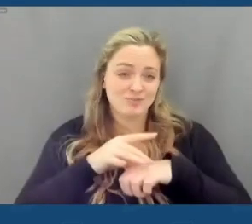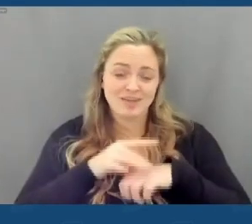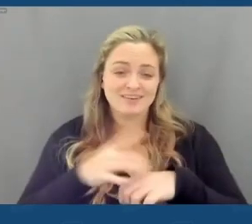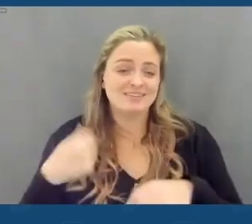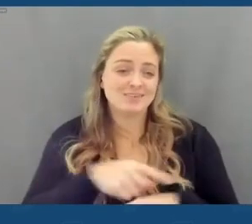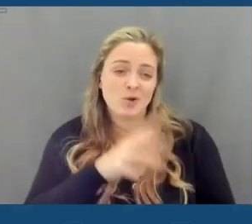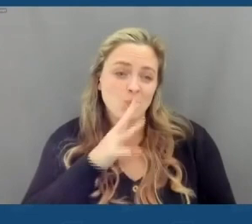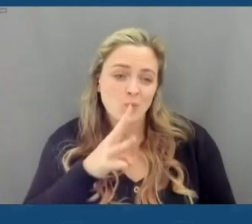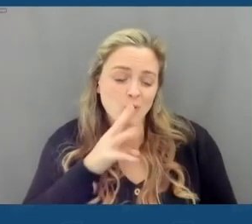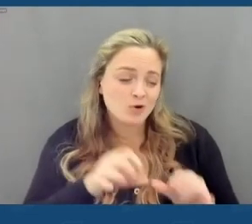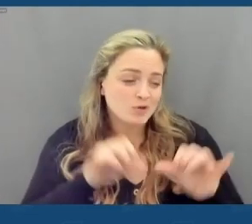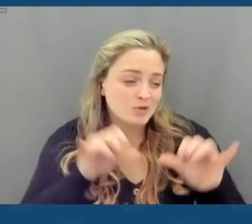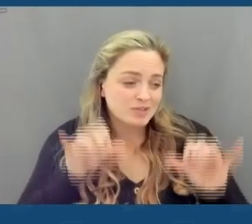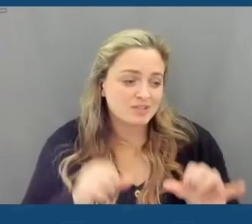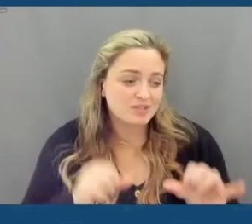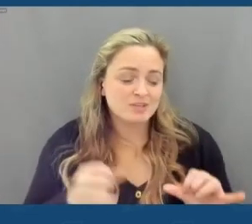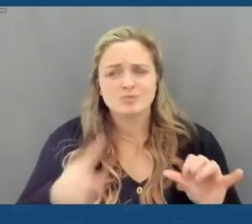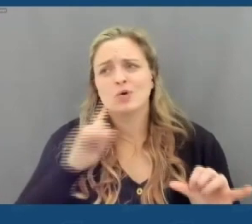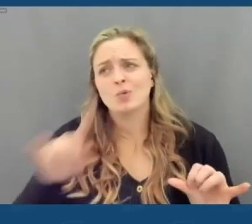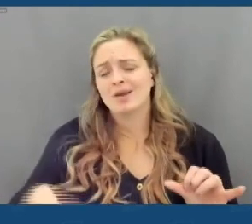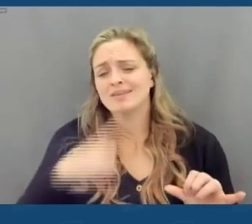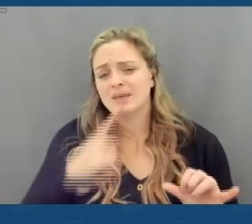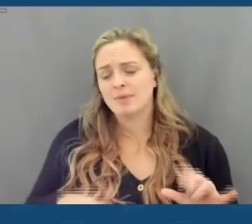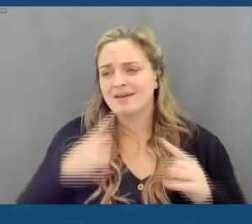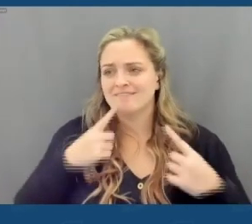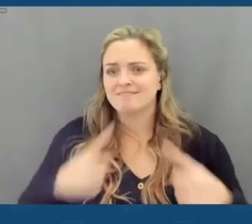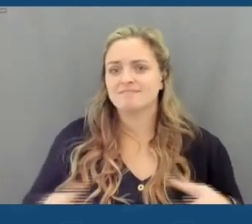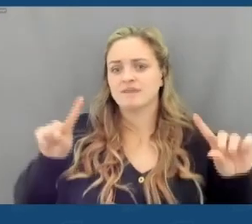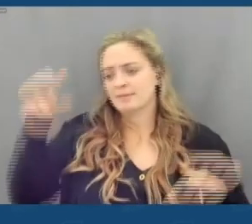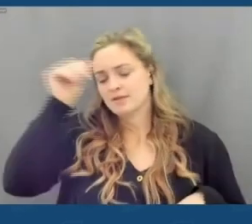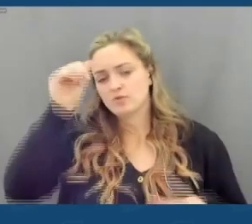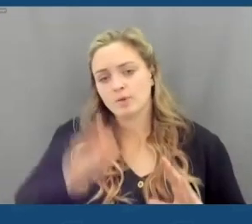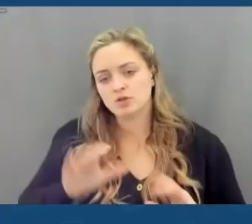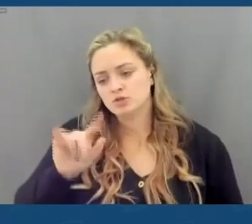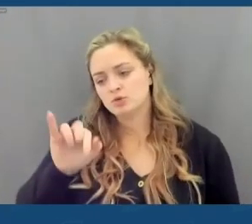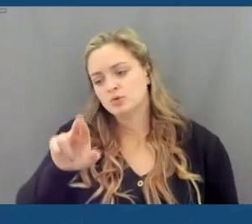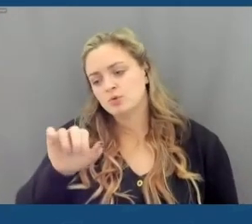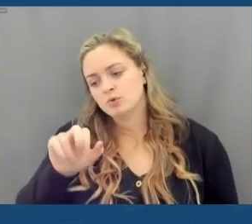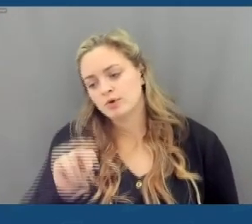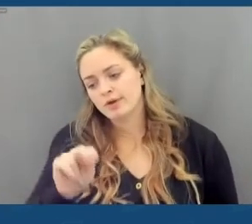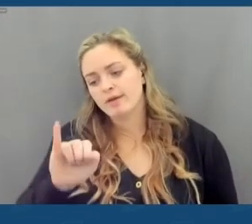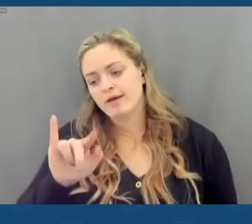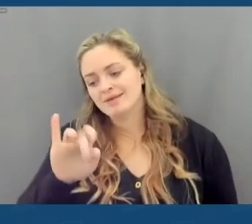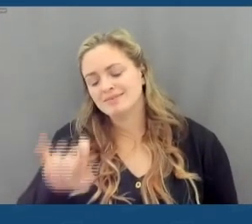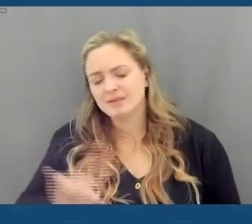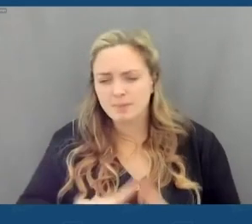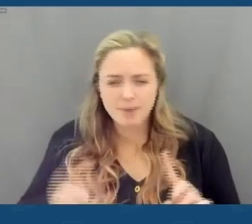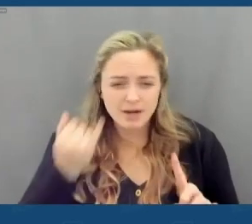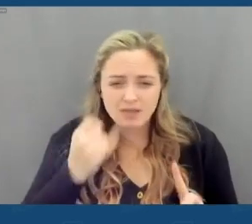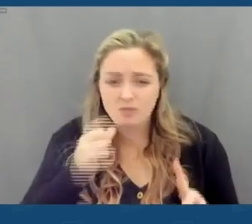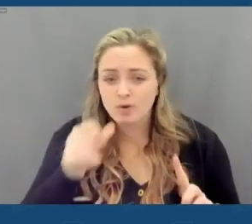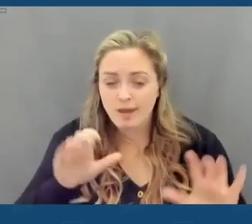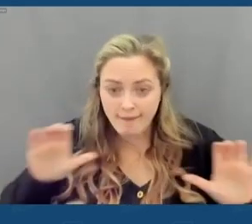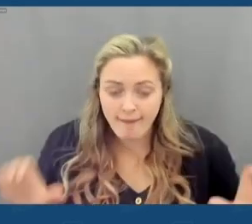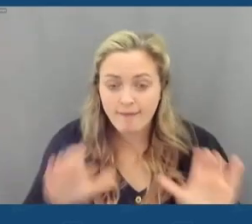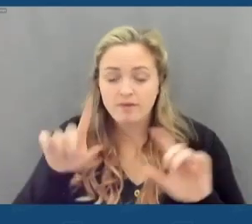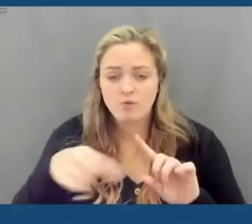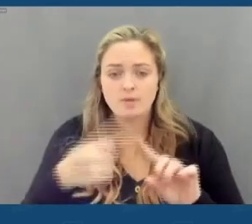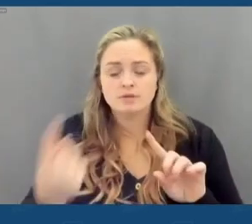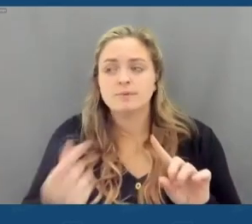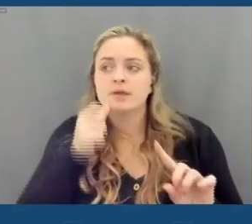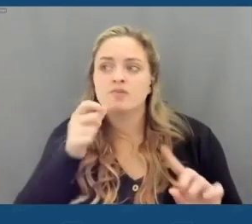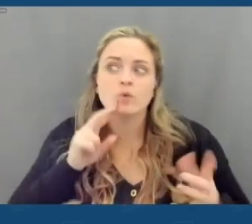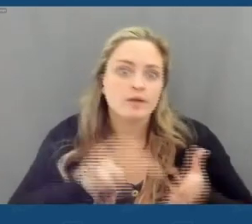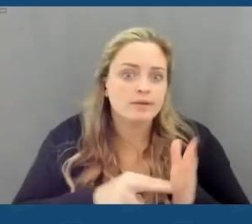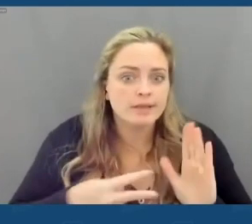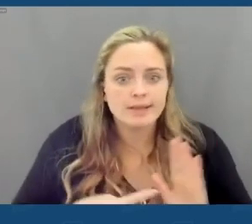If there's any magic, and that was said by a famous anthropologist, Lauren Isley. But if we're not proactive, if we're not intentional,